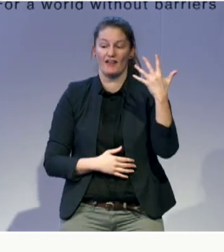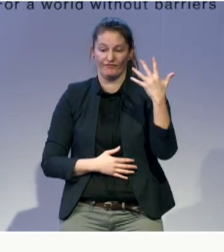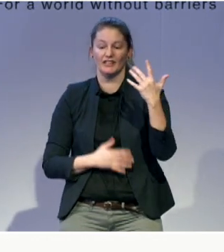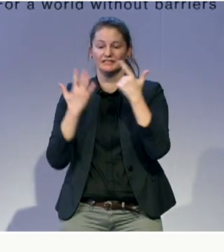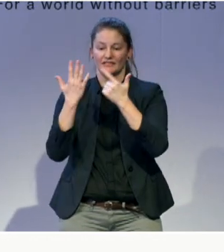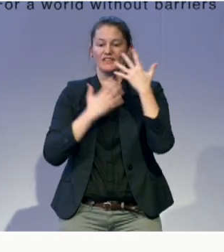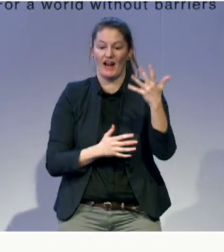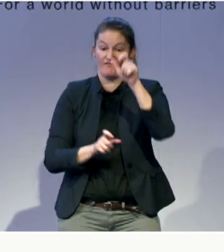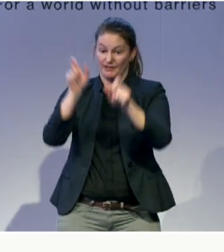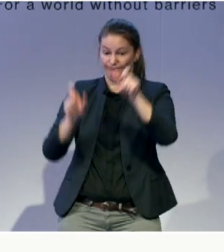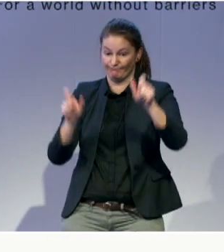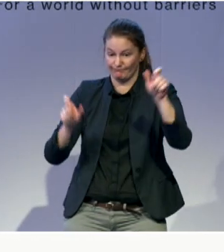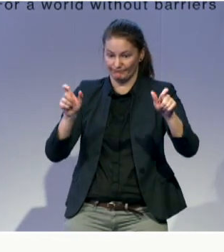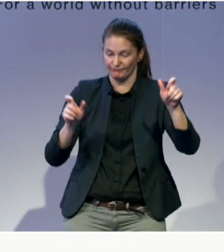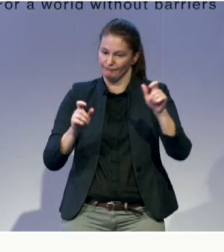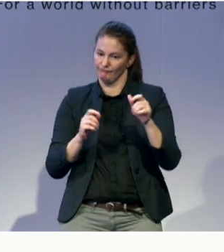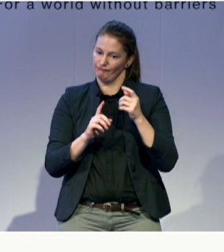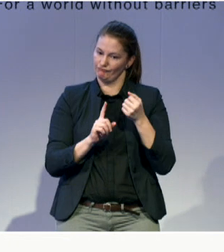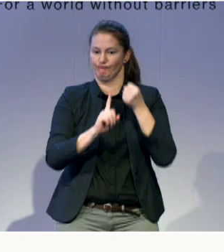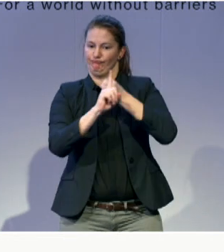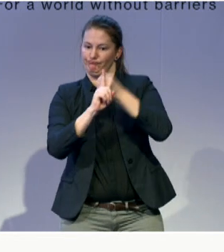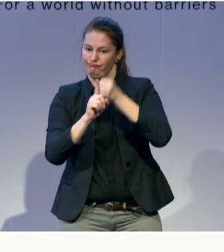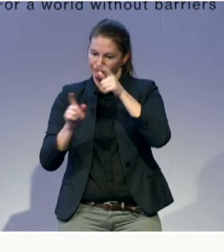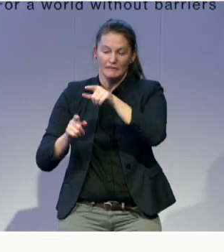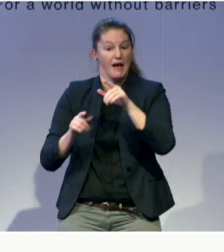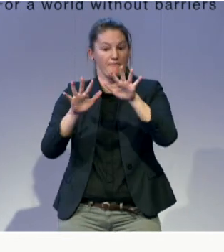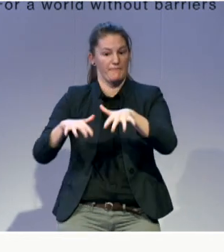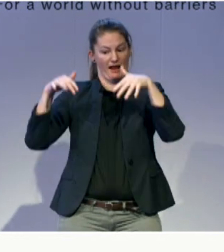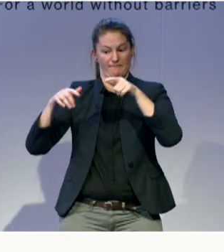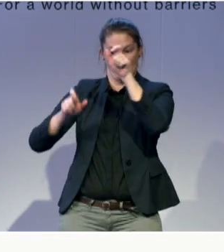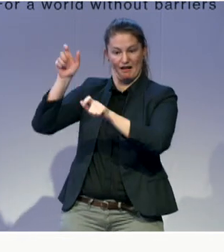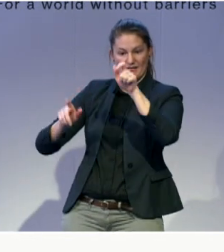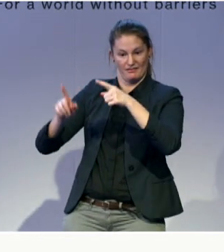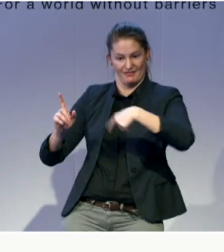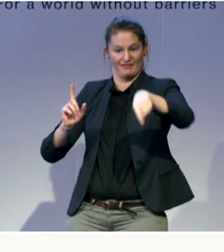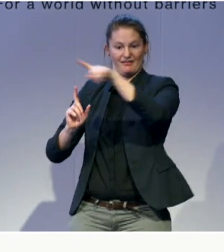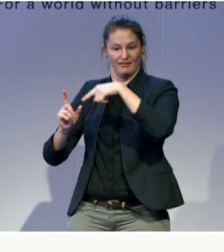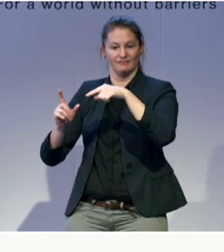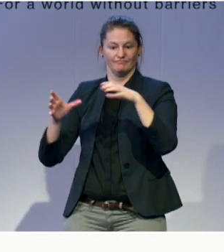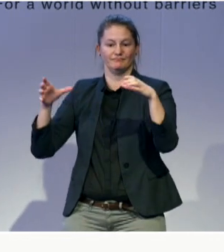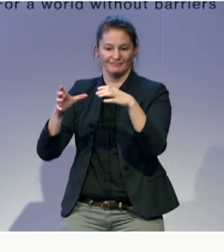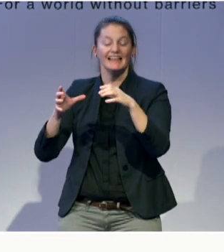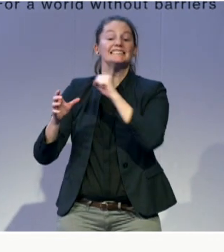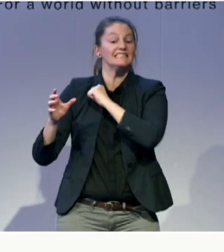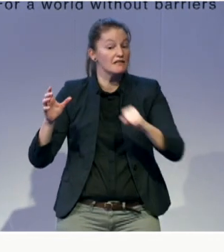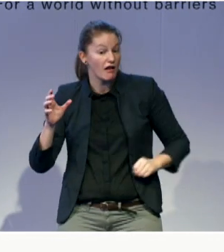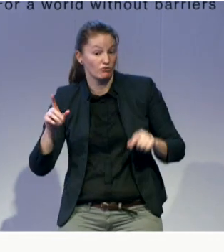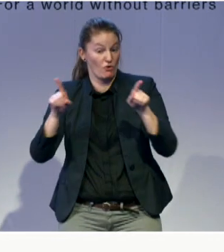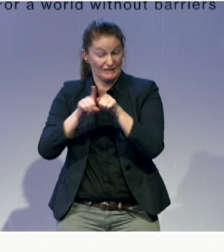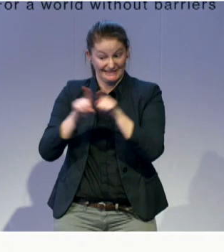United States senators. So I've had a little political experience, and I like to win.